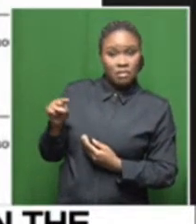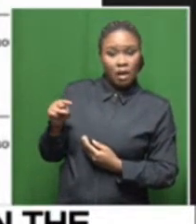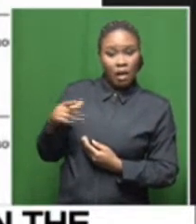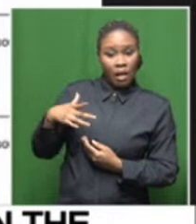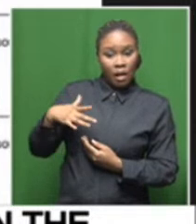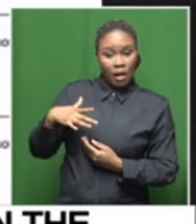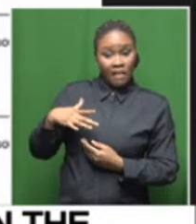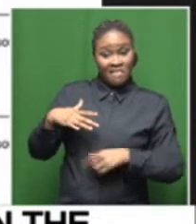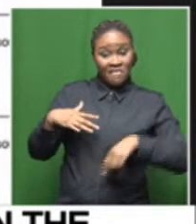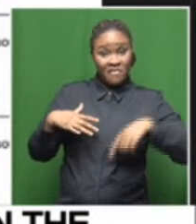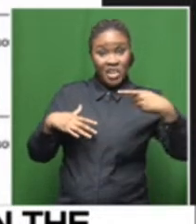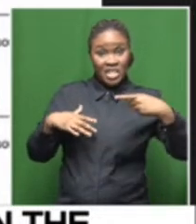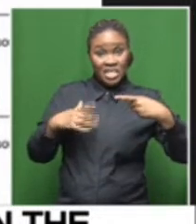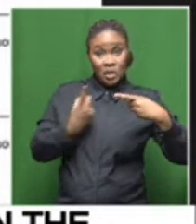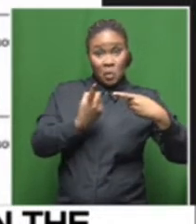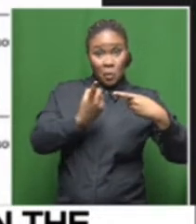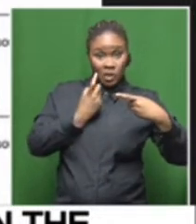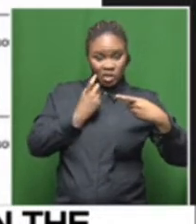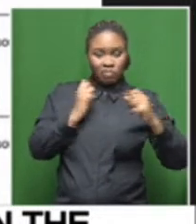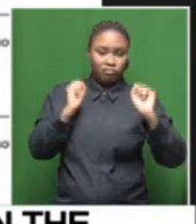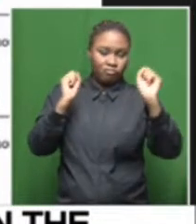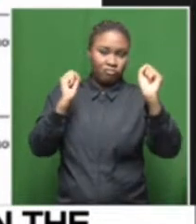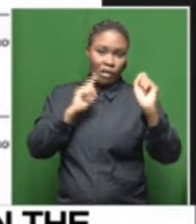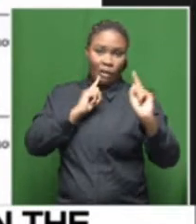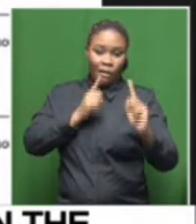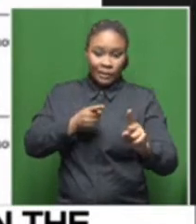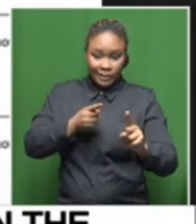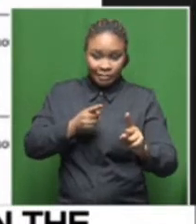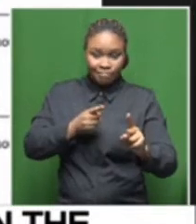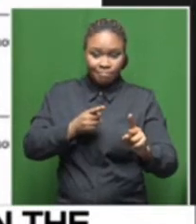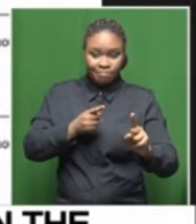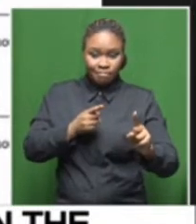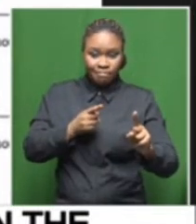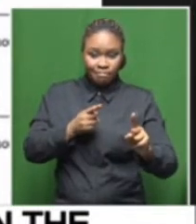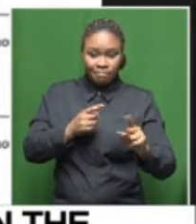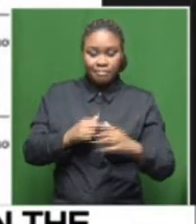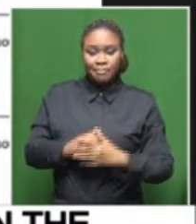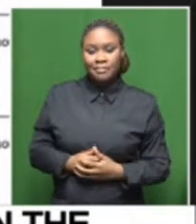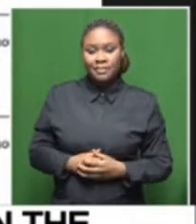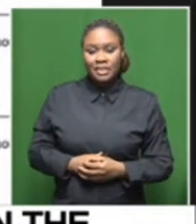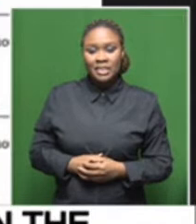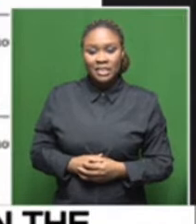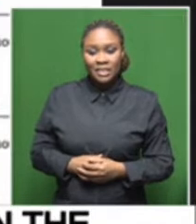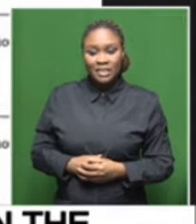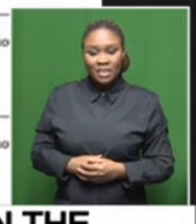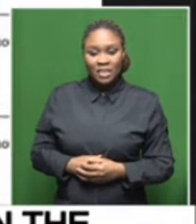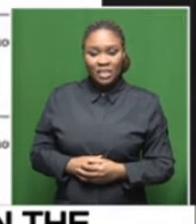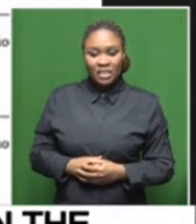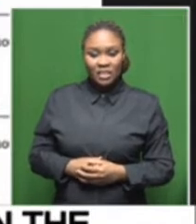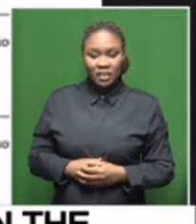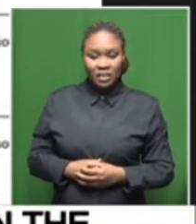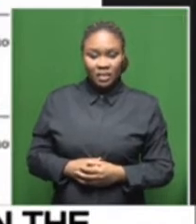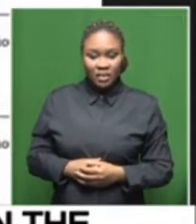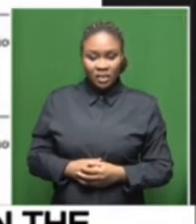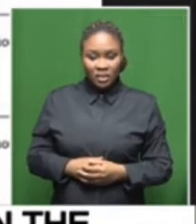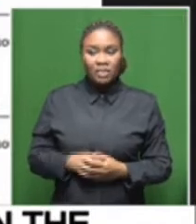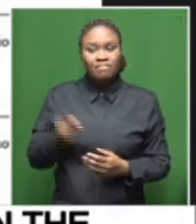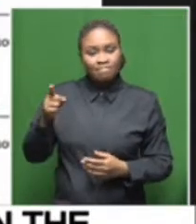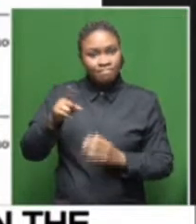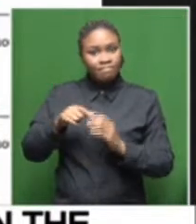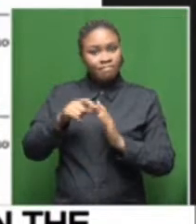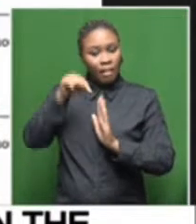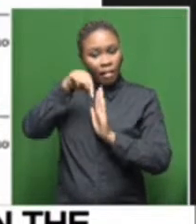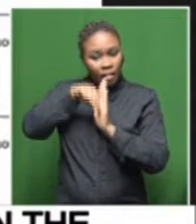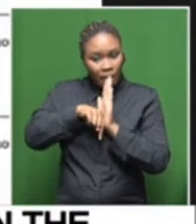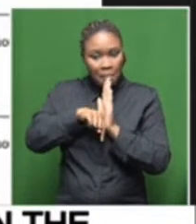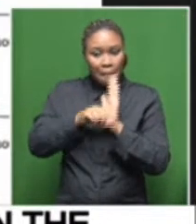with the first one. I think is touched on, but there's, I think, more elaboration